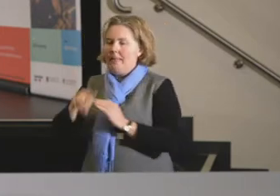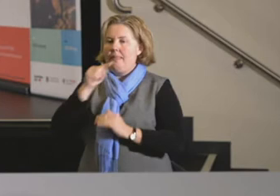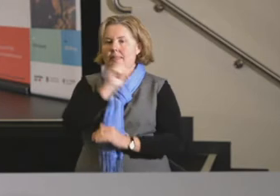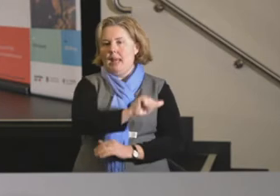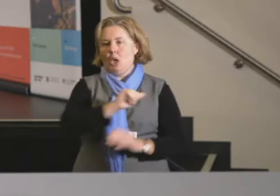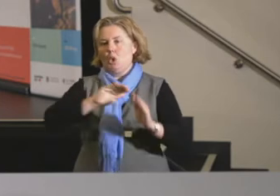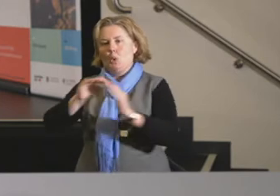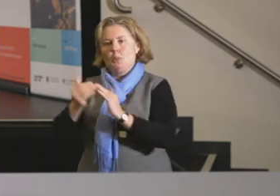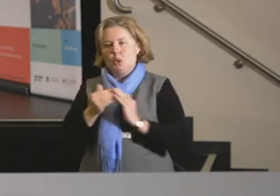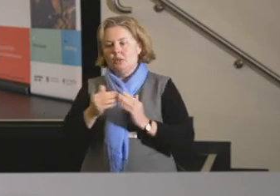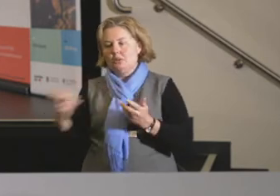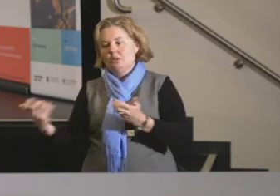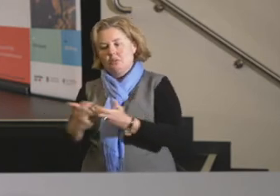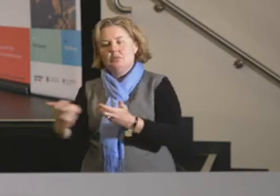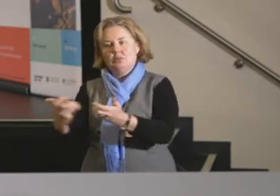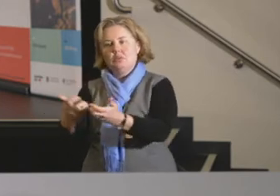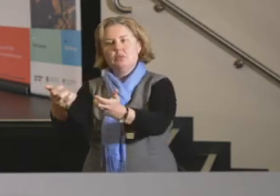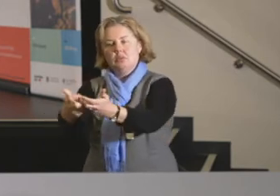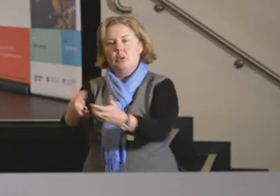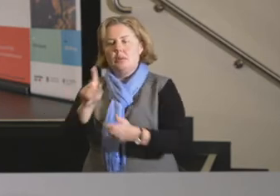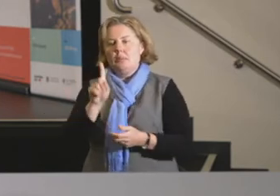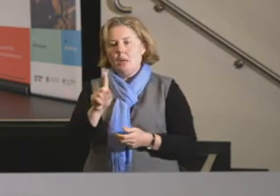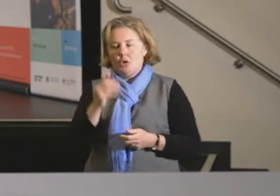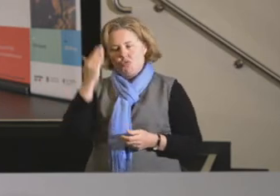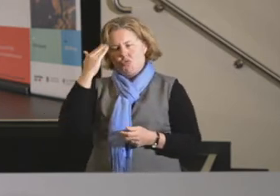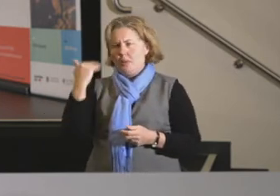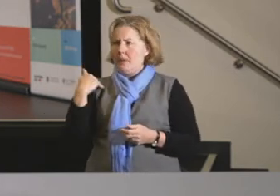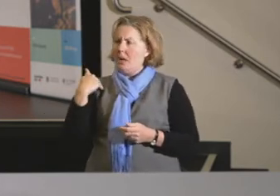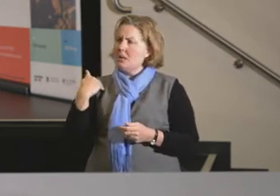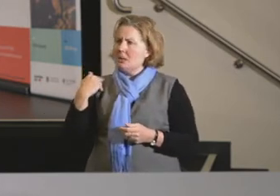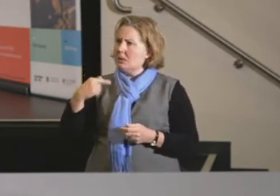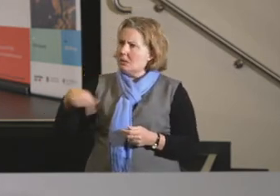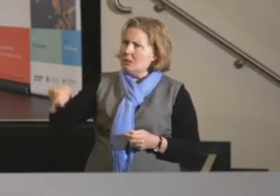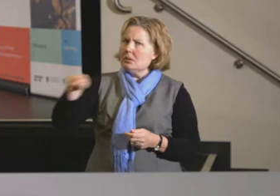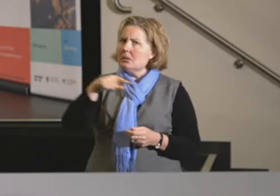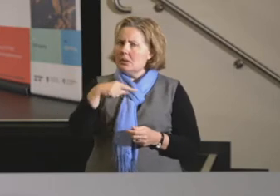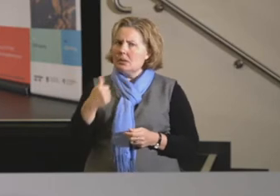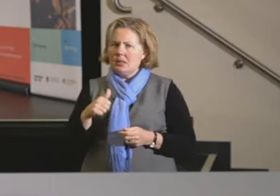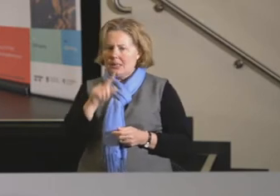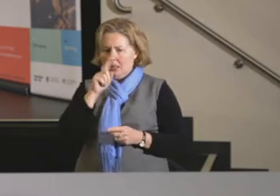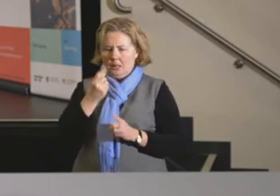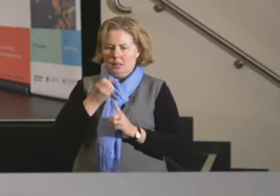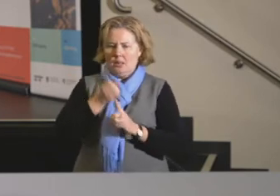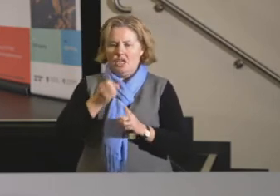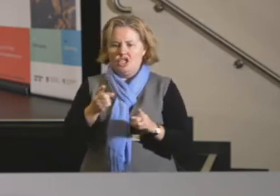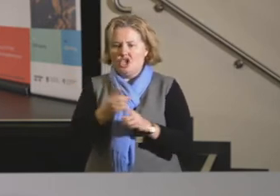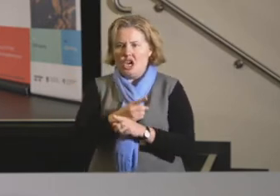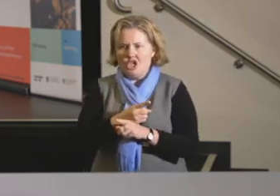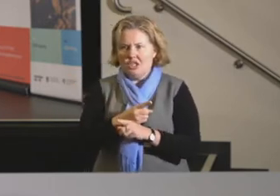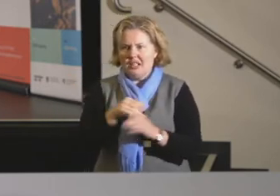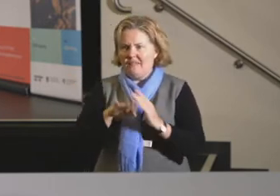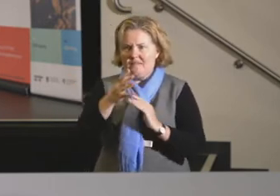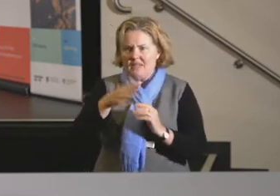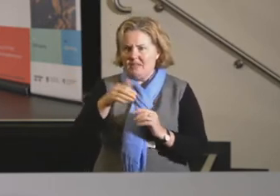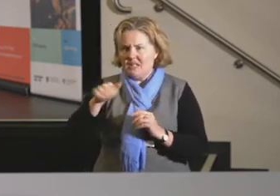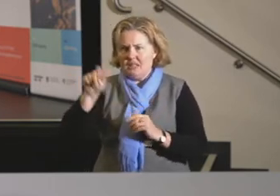the populations, but reminding ourselves the fact that we're never going to affect change if we're splintered 50 or 60,000 different ways. We're only